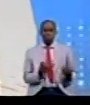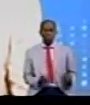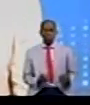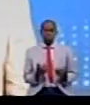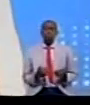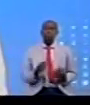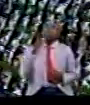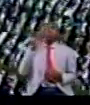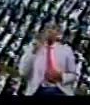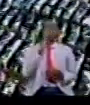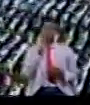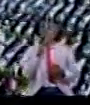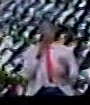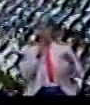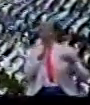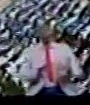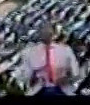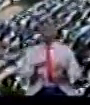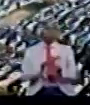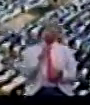Amen. Amen.